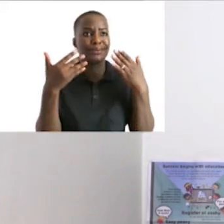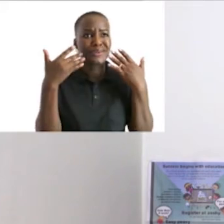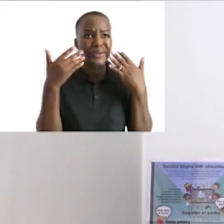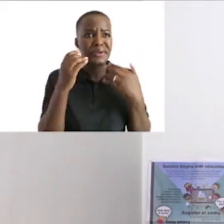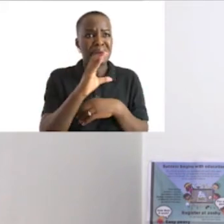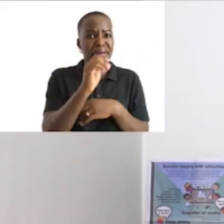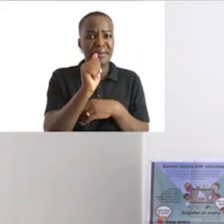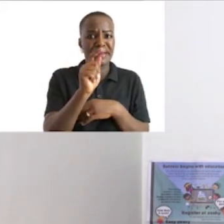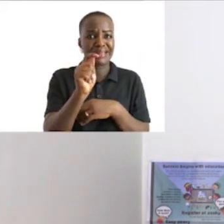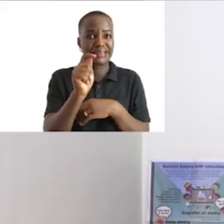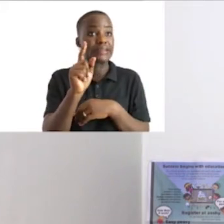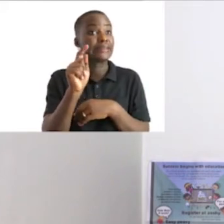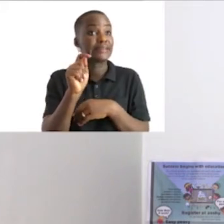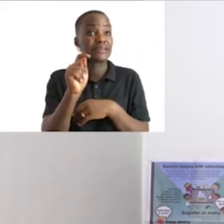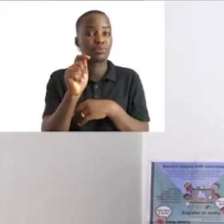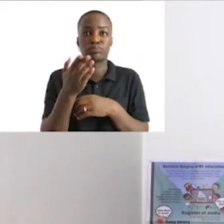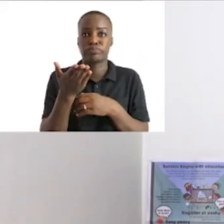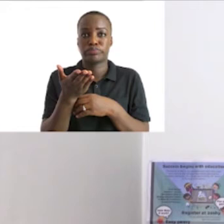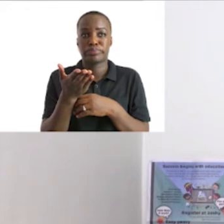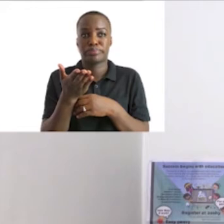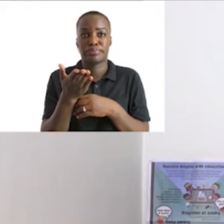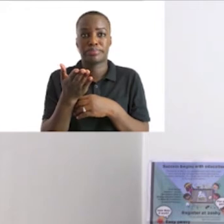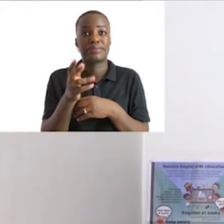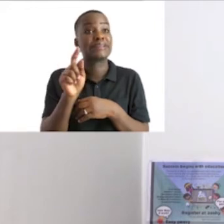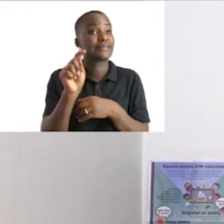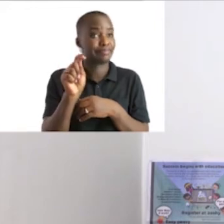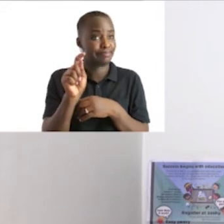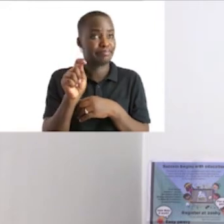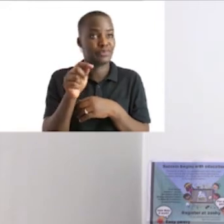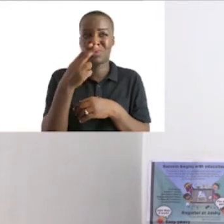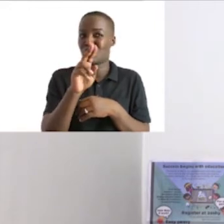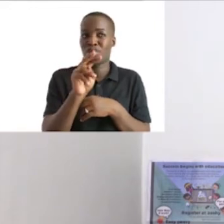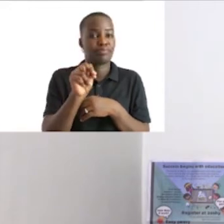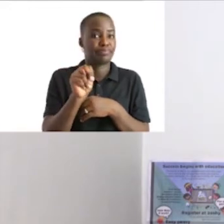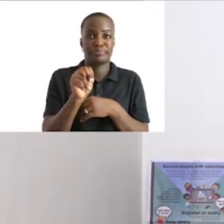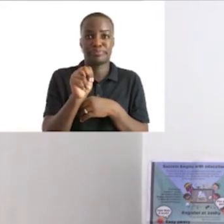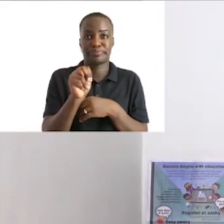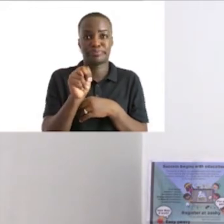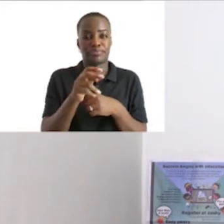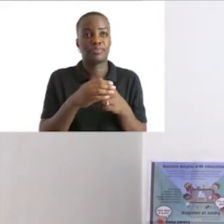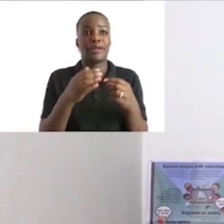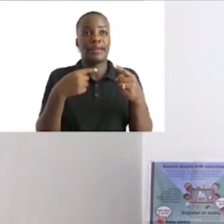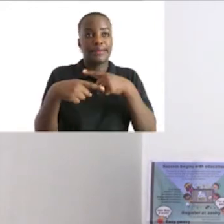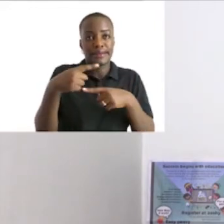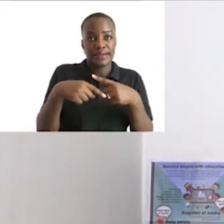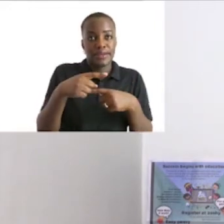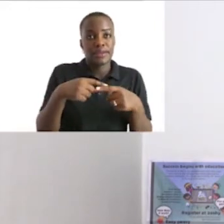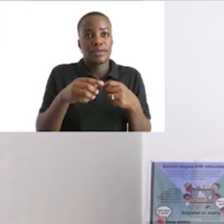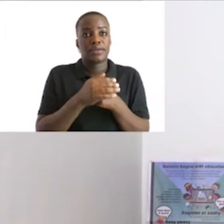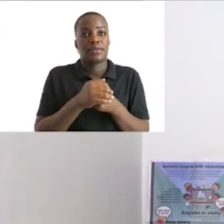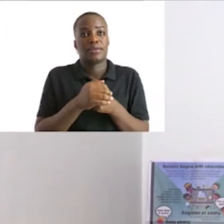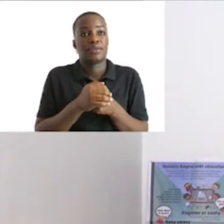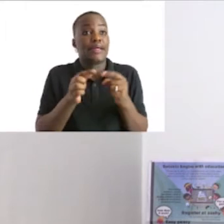right, because the sound we're looking for is t. So let's start again from our k and